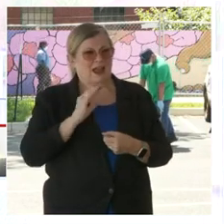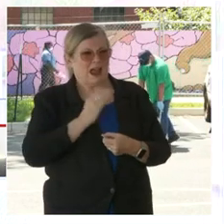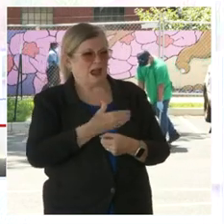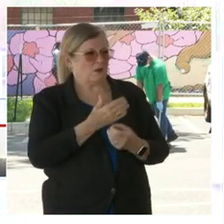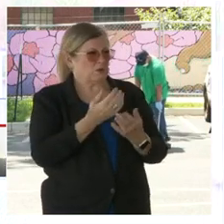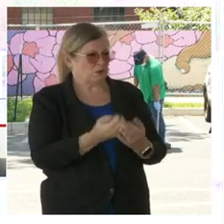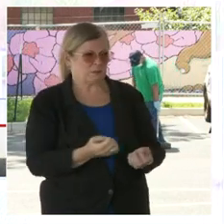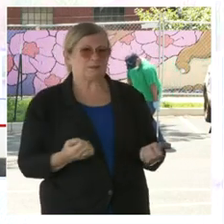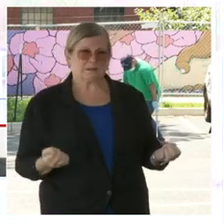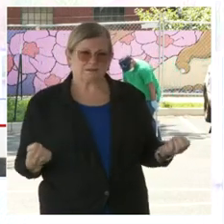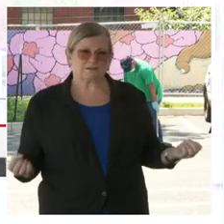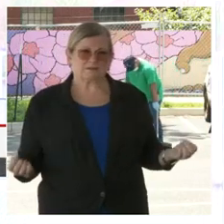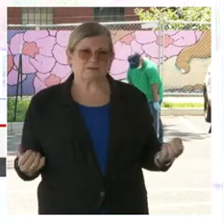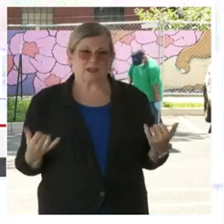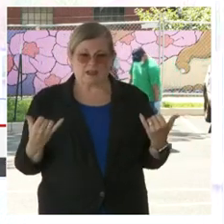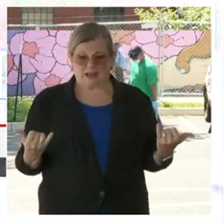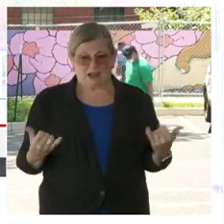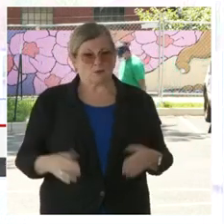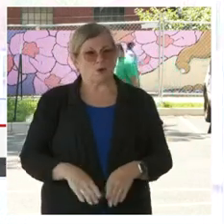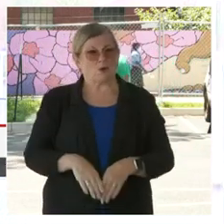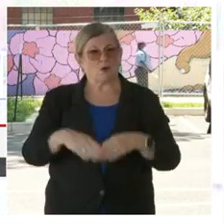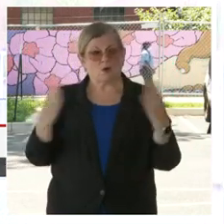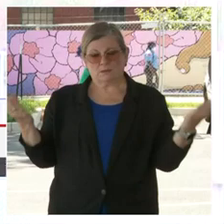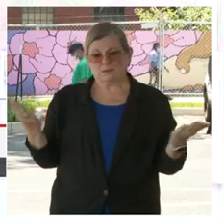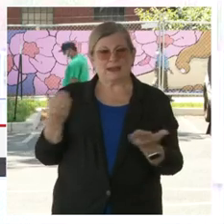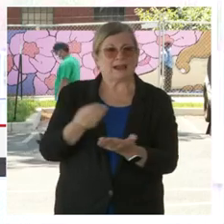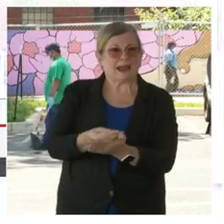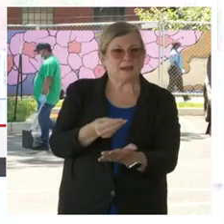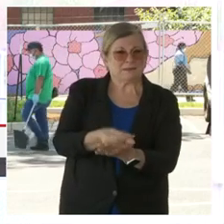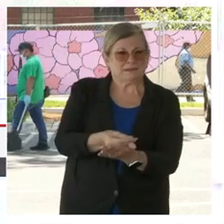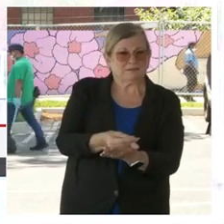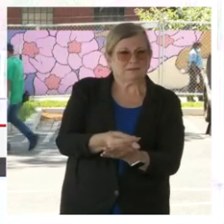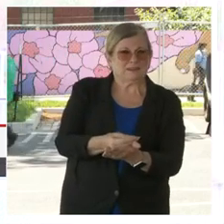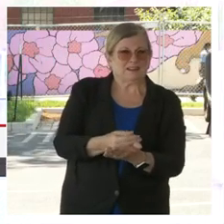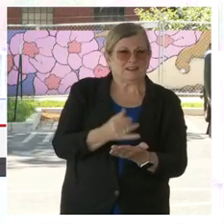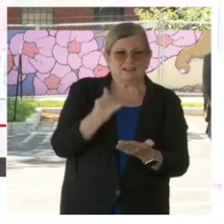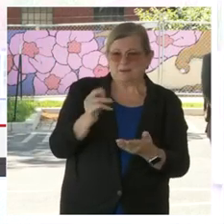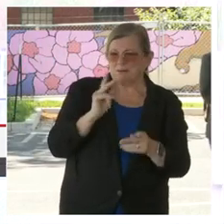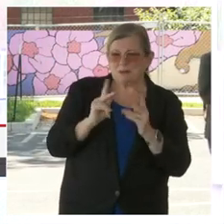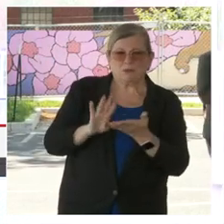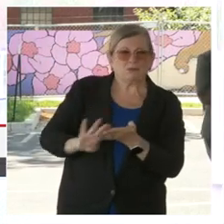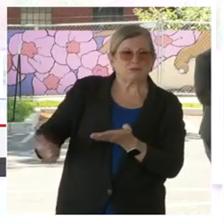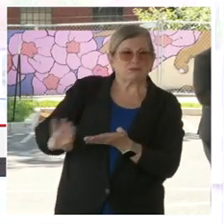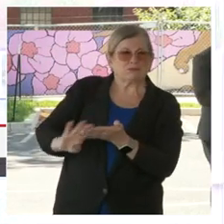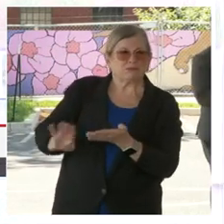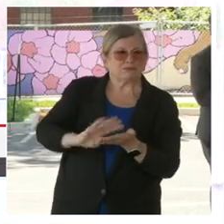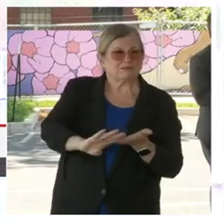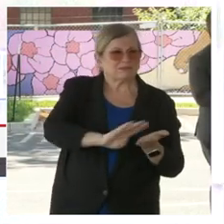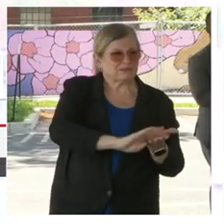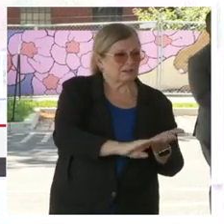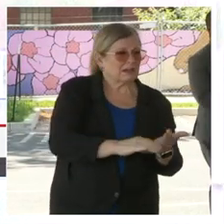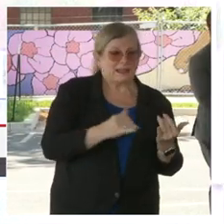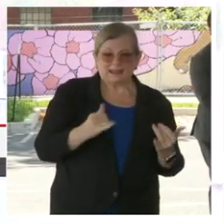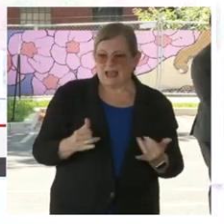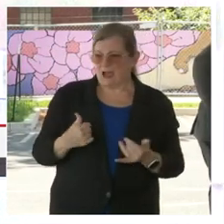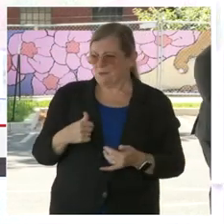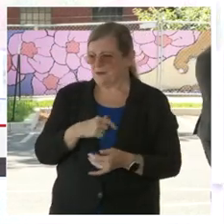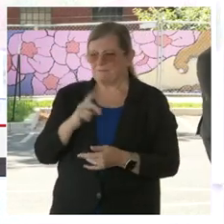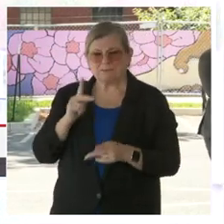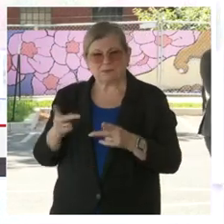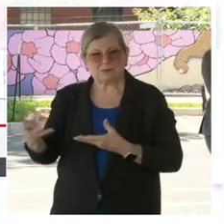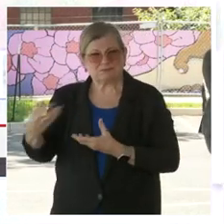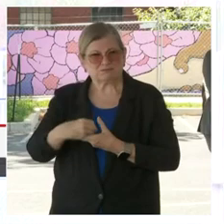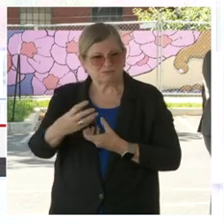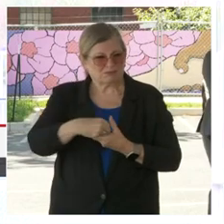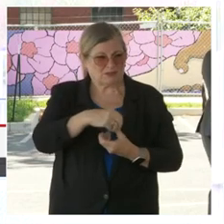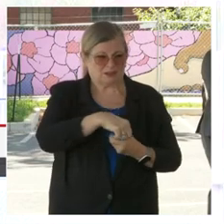the mainstream economy to those who are systematically excluded from participating in its perhaps the most transformative